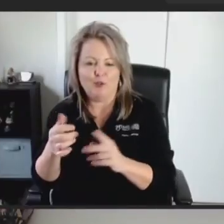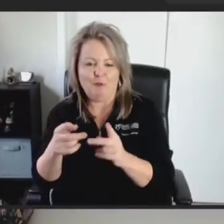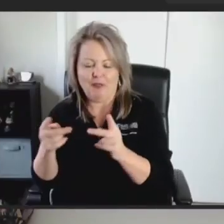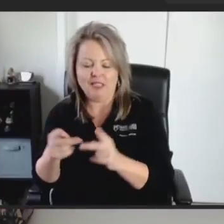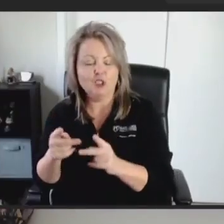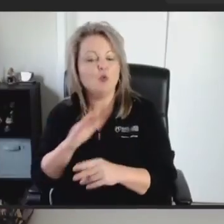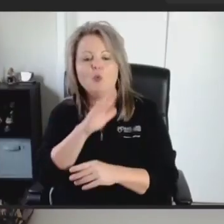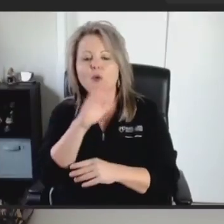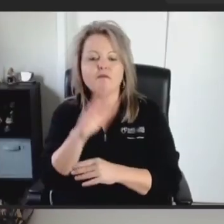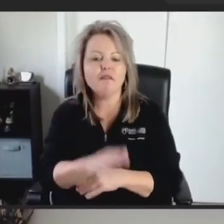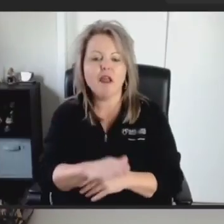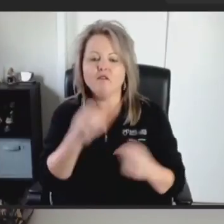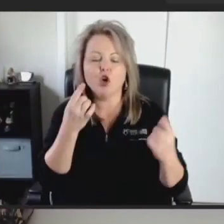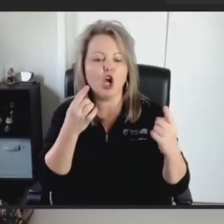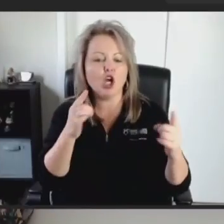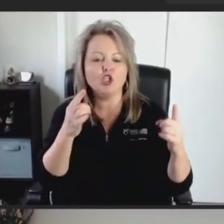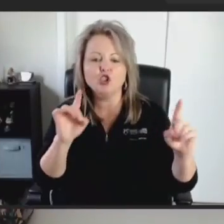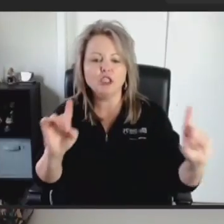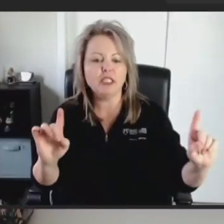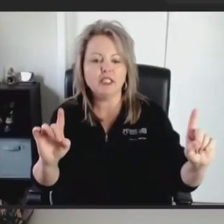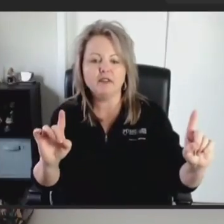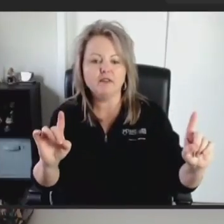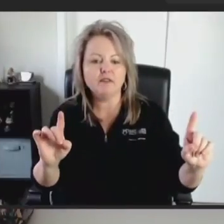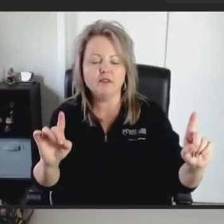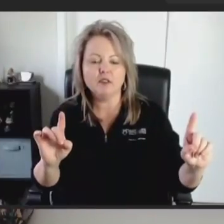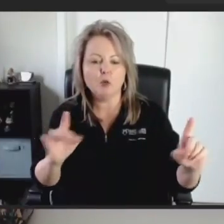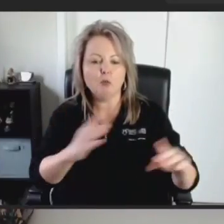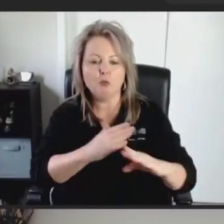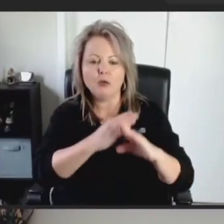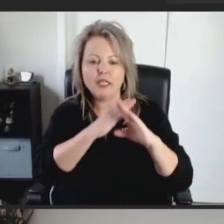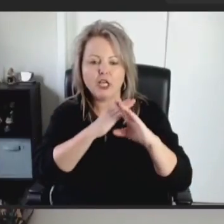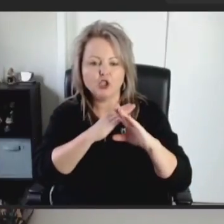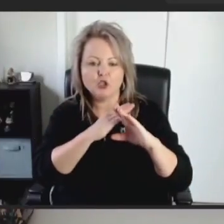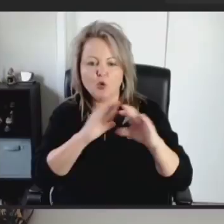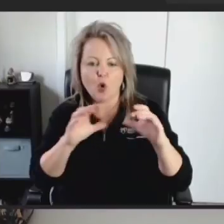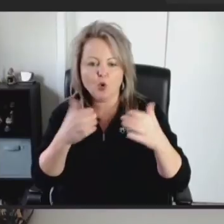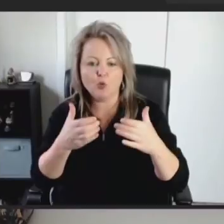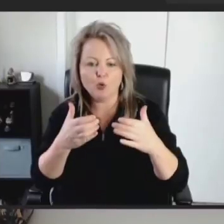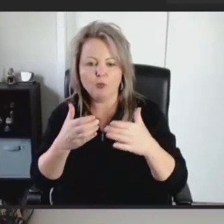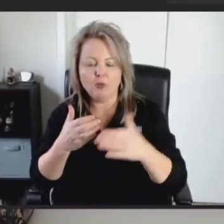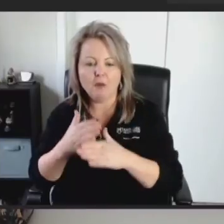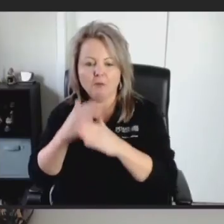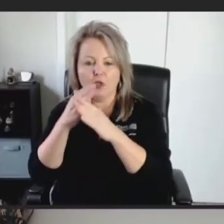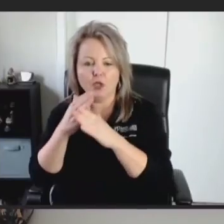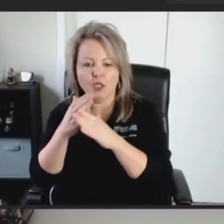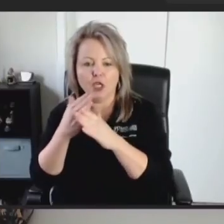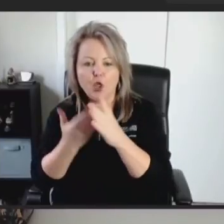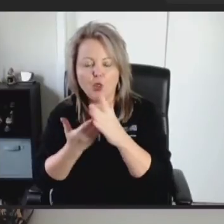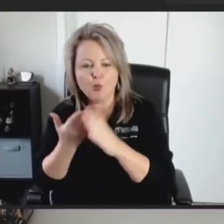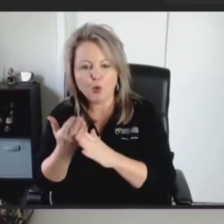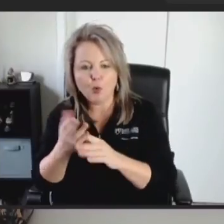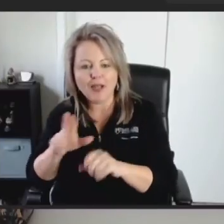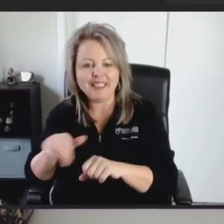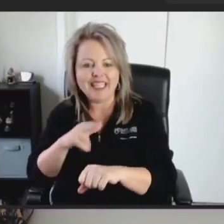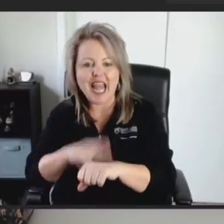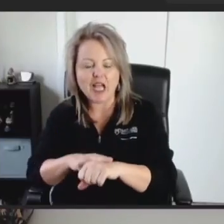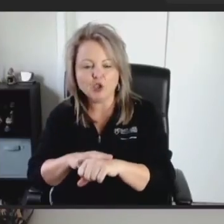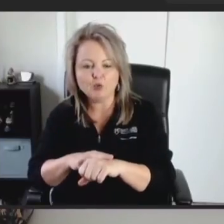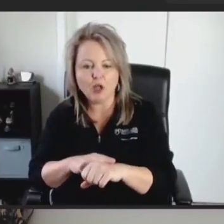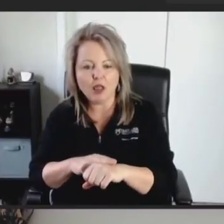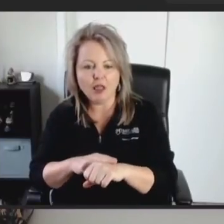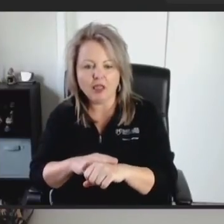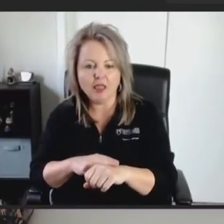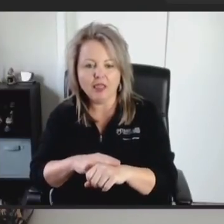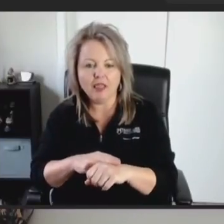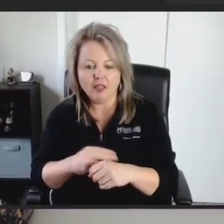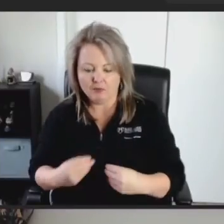achieved herd protection or herd immunity through natural infection. That's never been done in the history of the